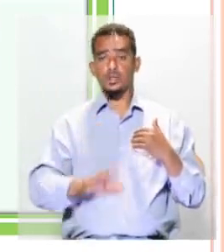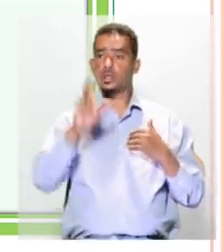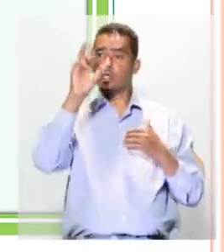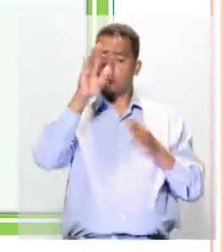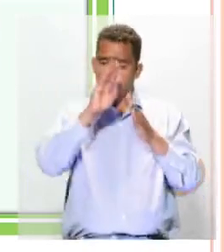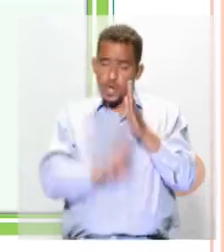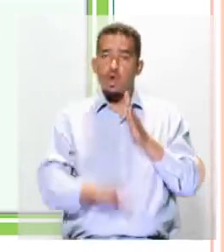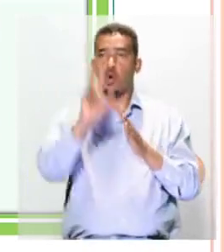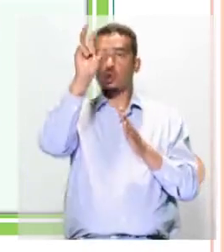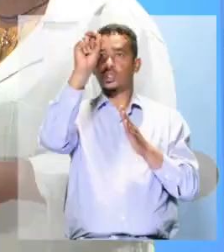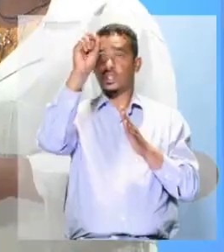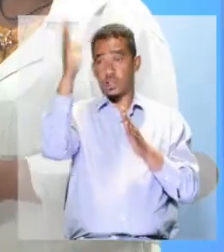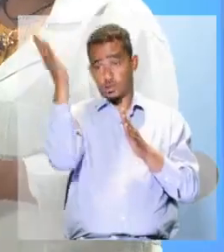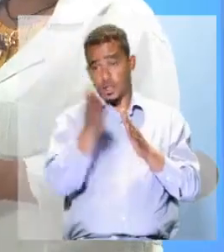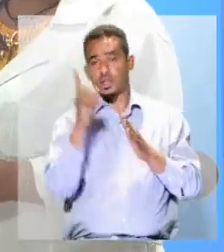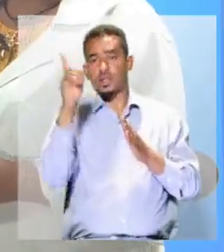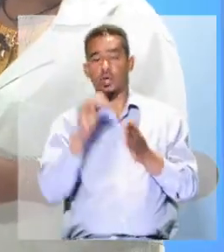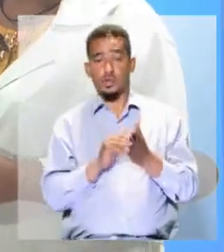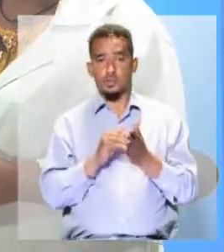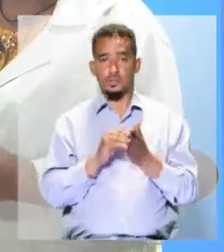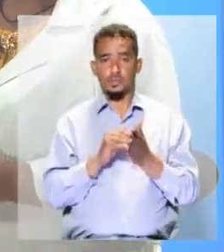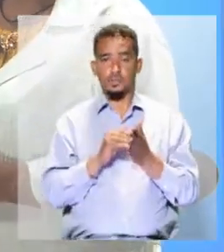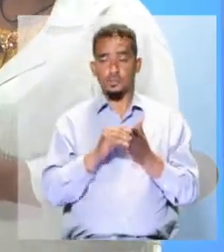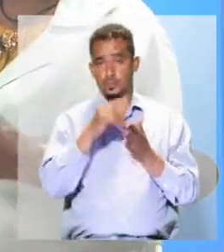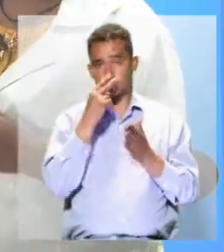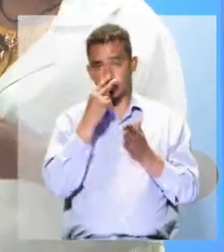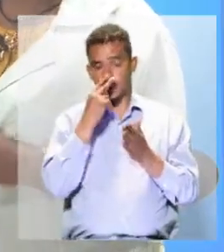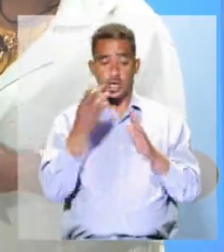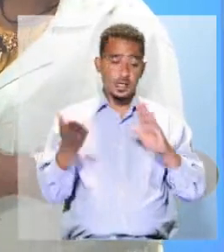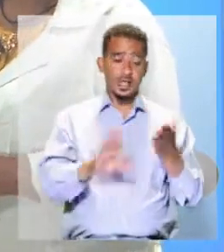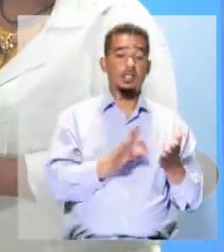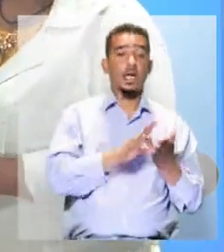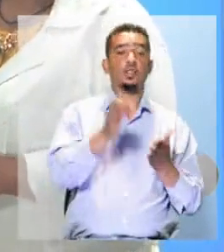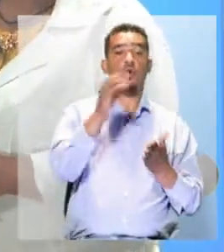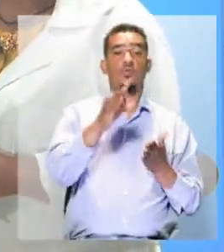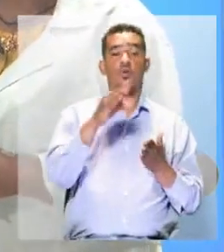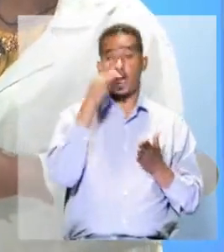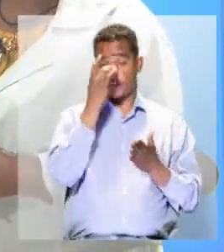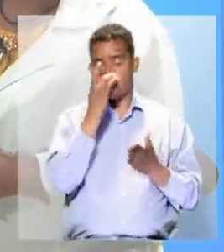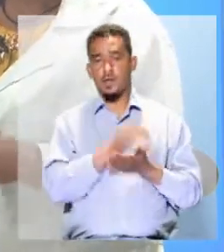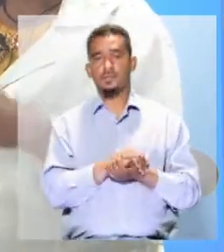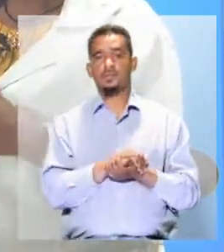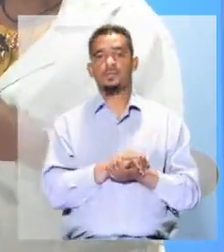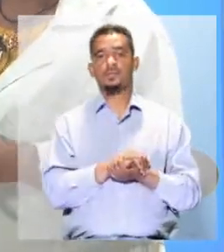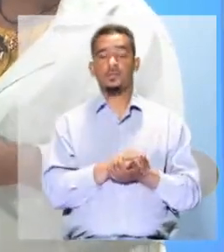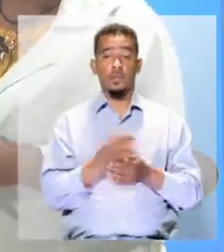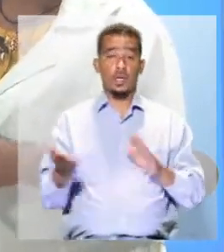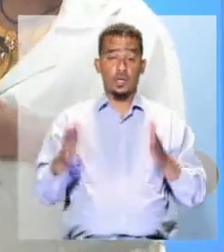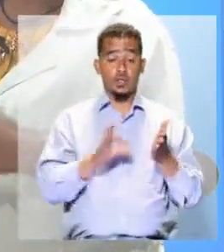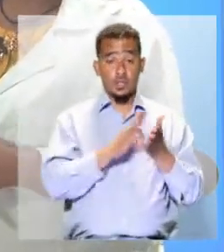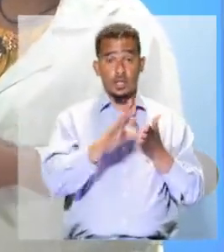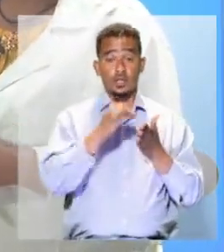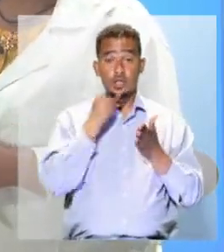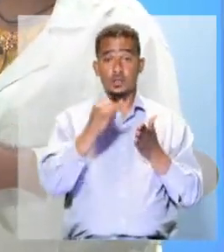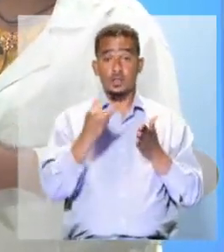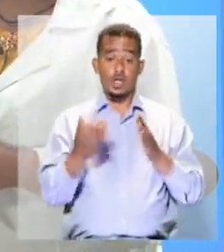30 per 1,000. Let us see about the days rate of Africa. Days rate is the